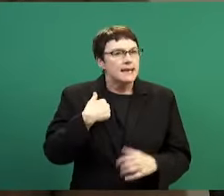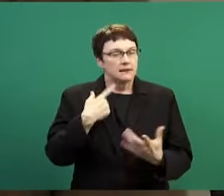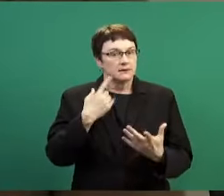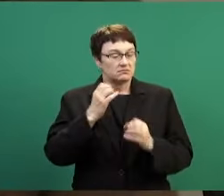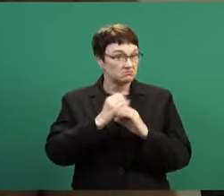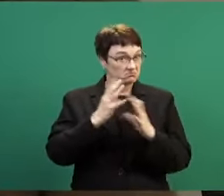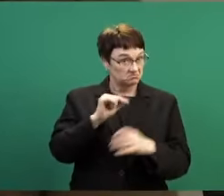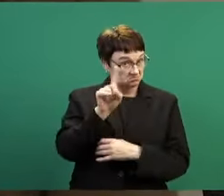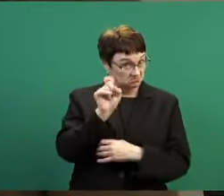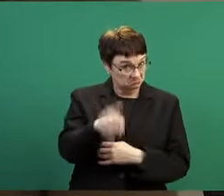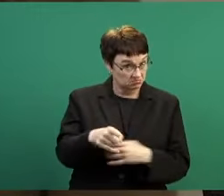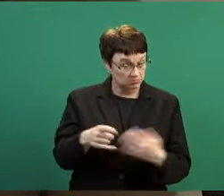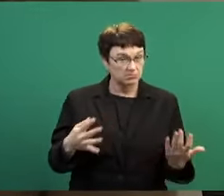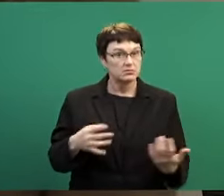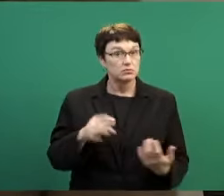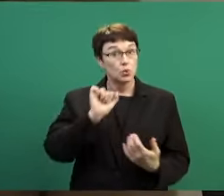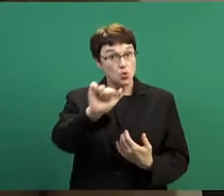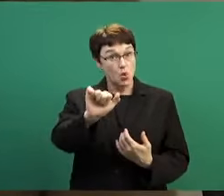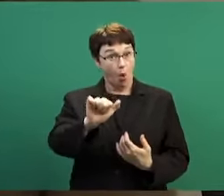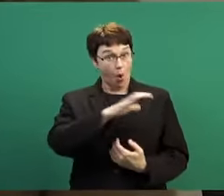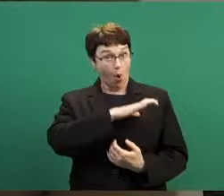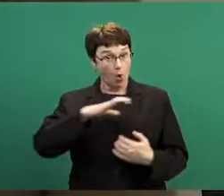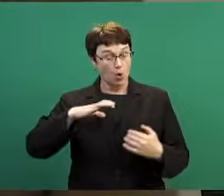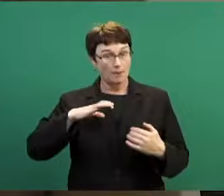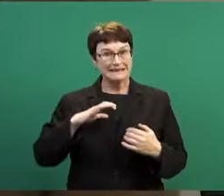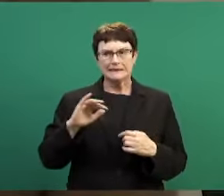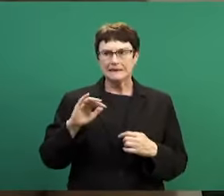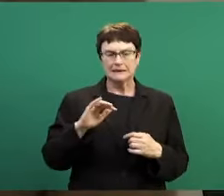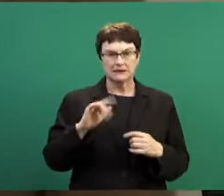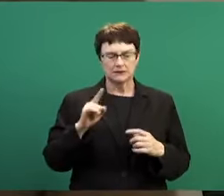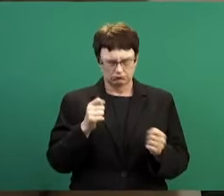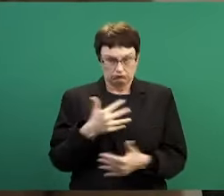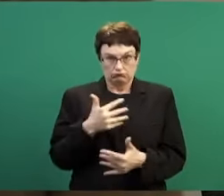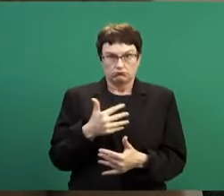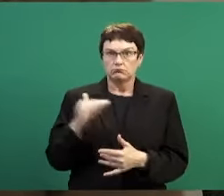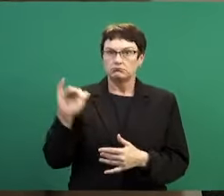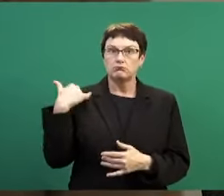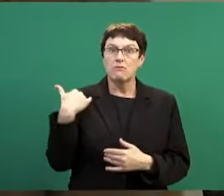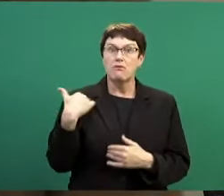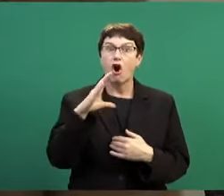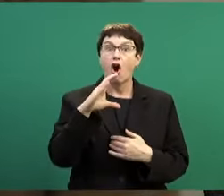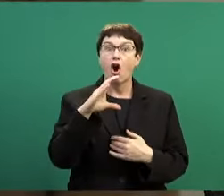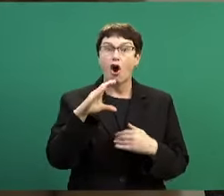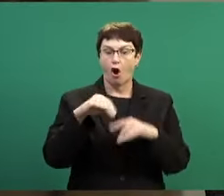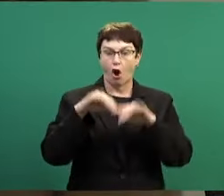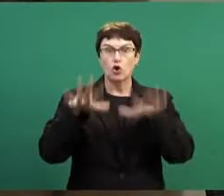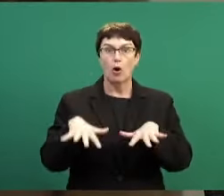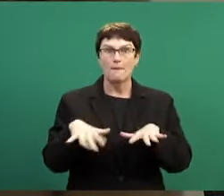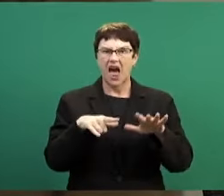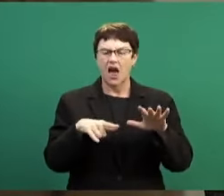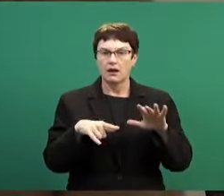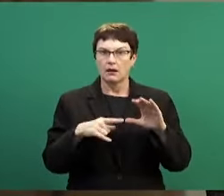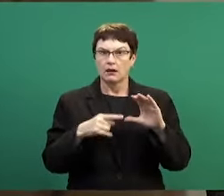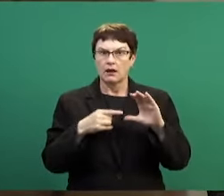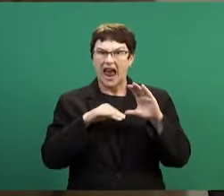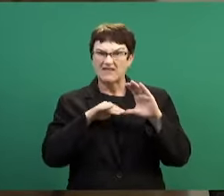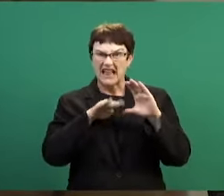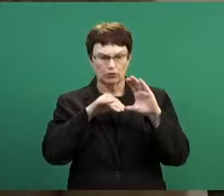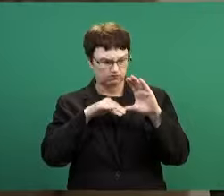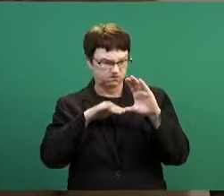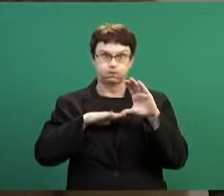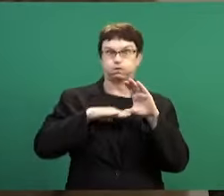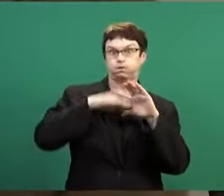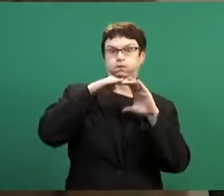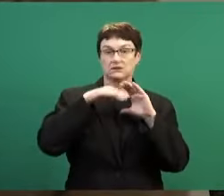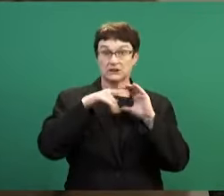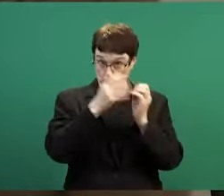is the committee surprised by how quickly inflation ticked up in October? Secondly, the committee has said that inflation is